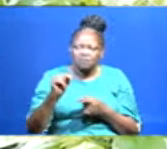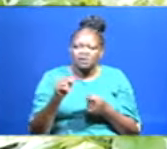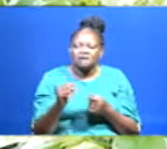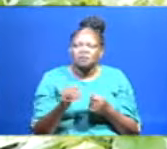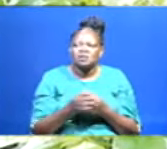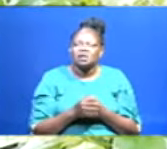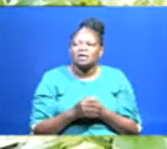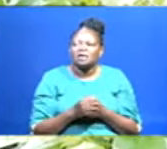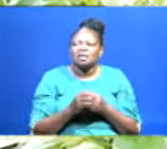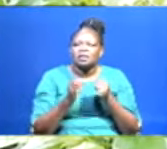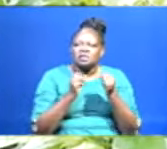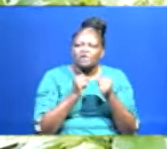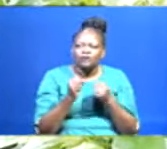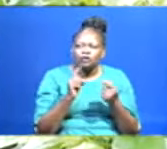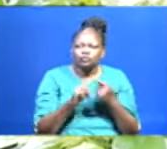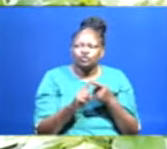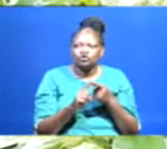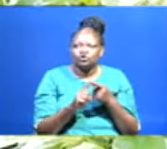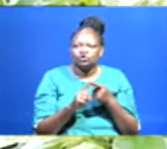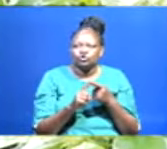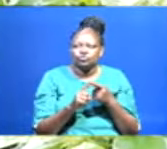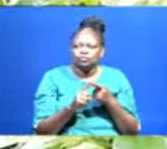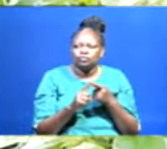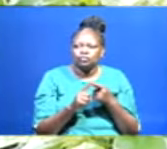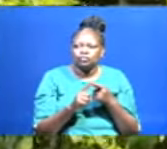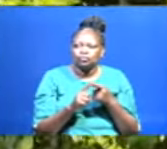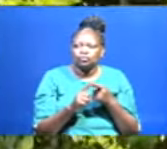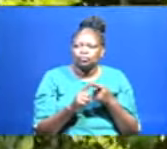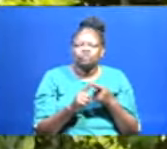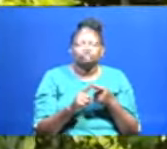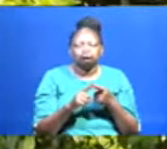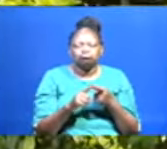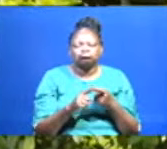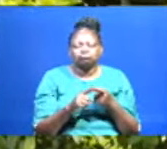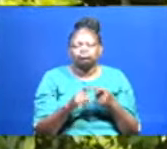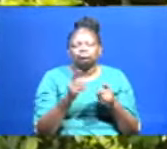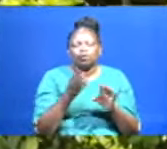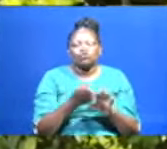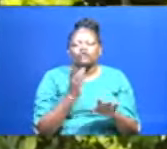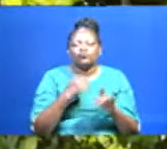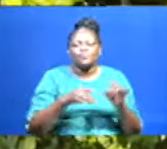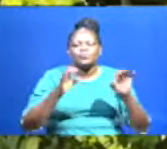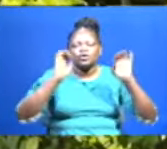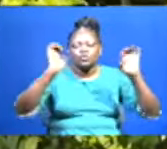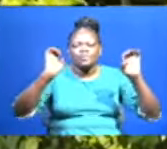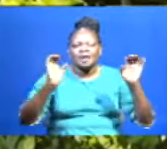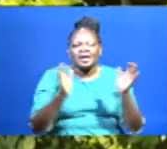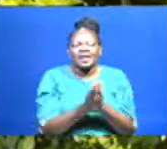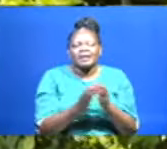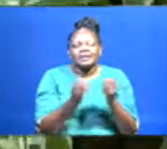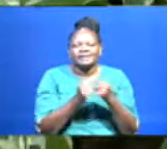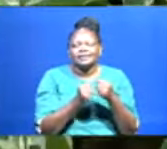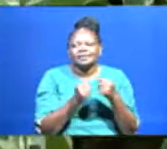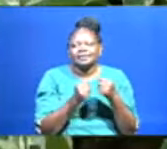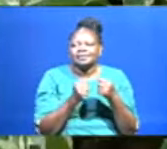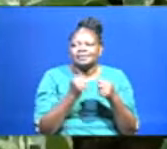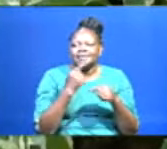they fought to secede from Ethiopia. And then in the year